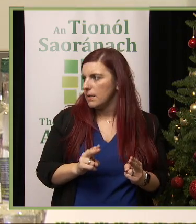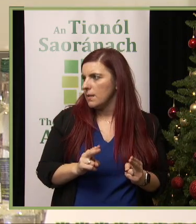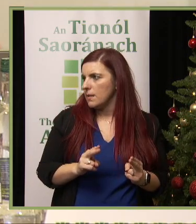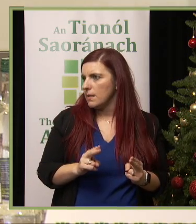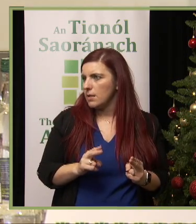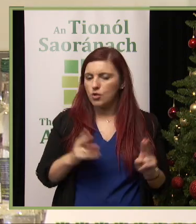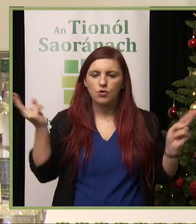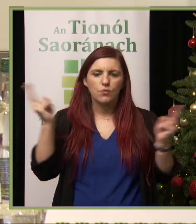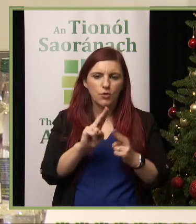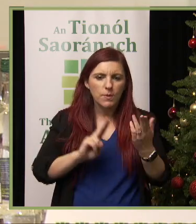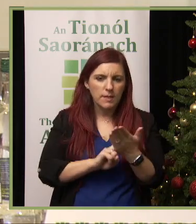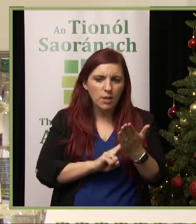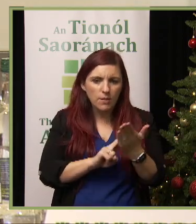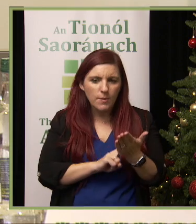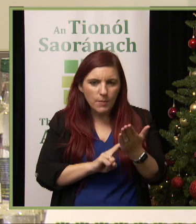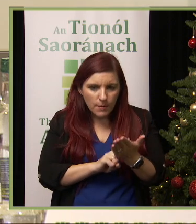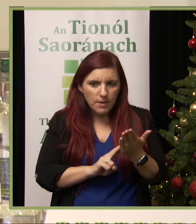to reduce the use of